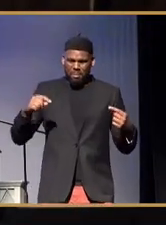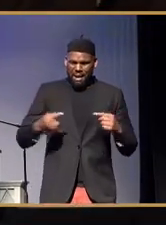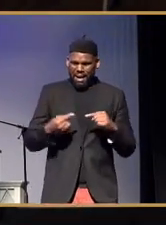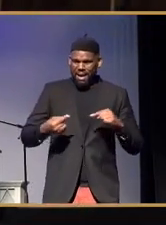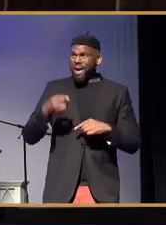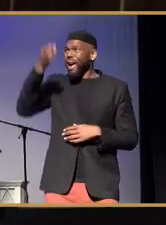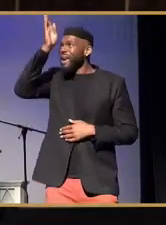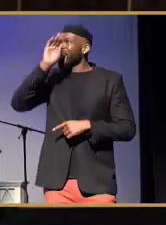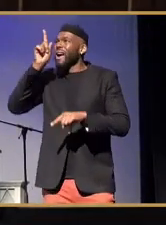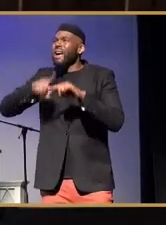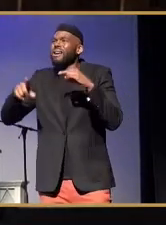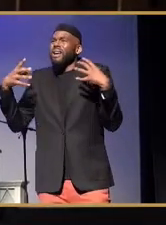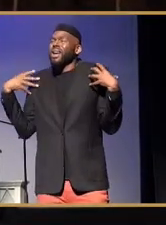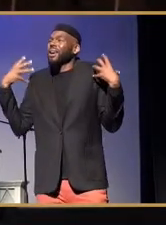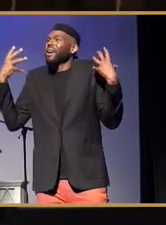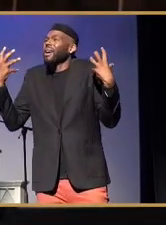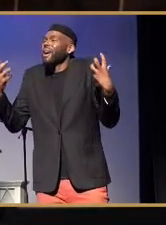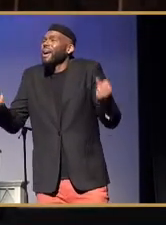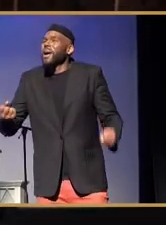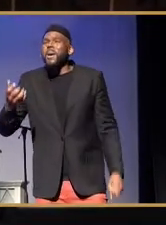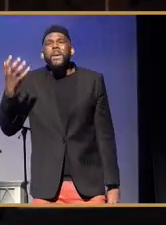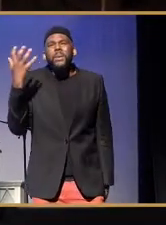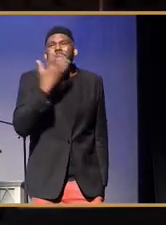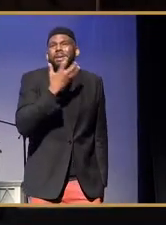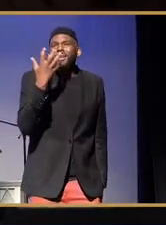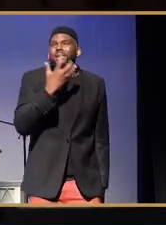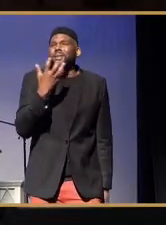feel. And there is no